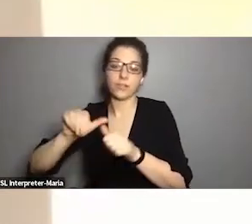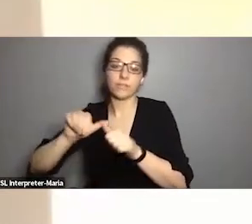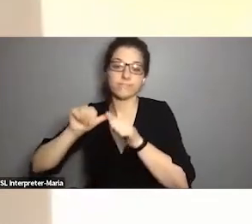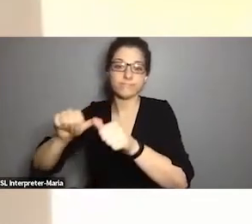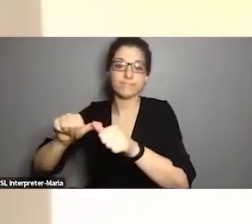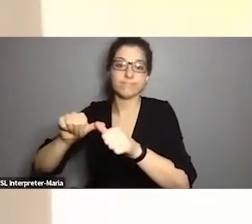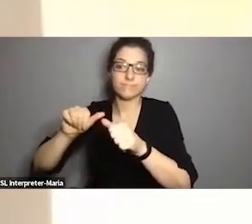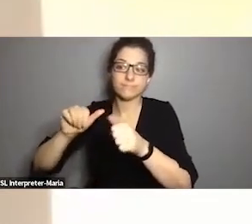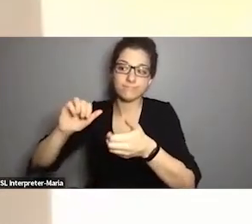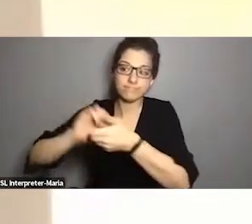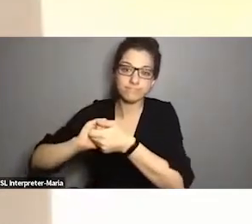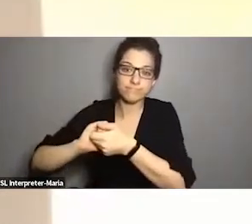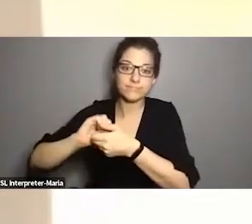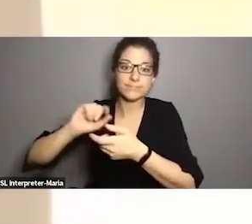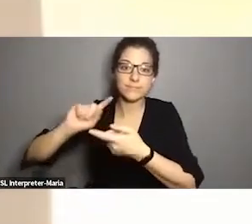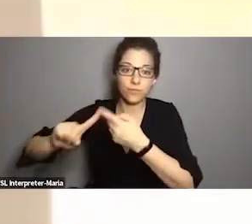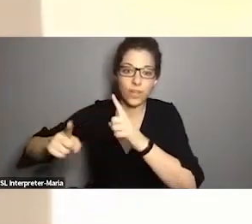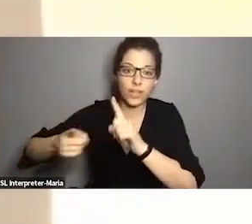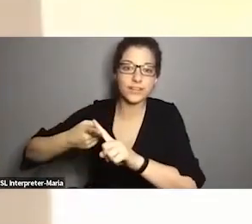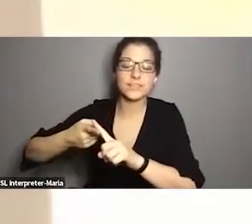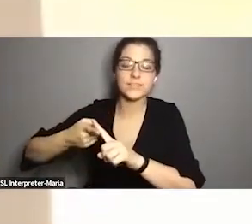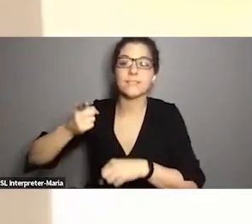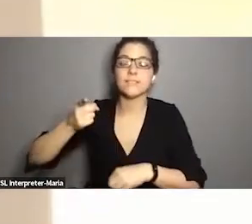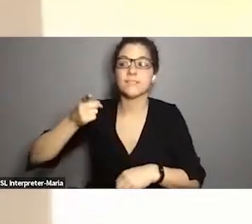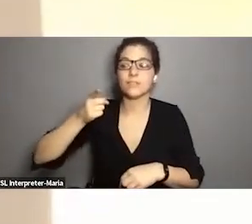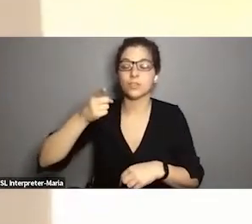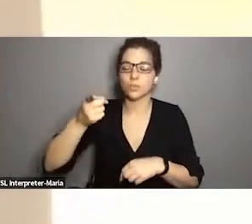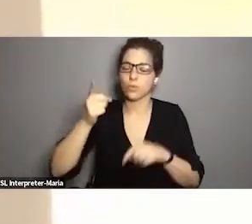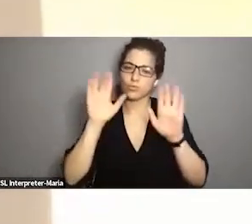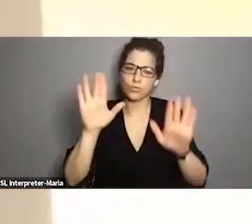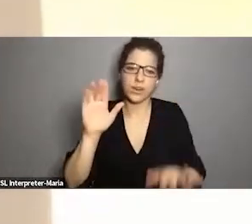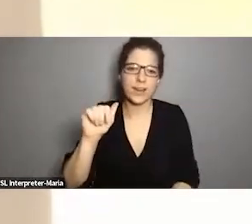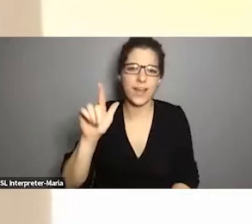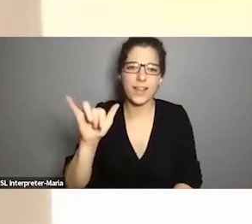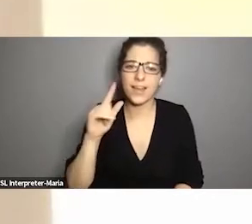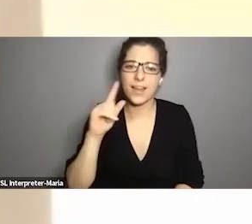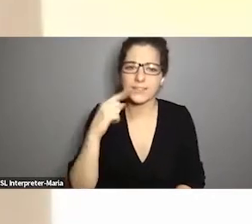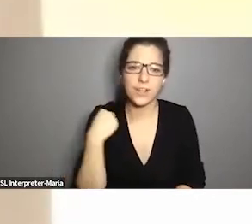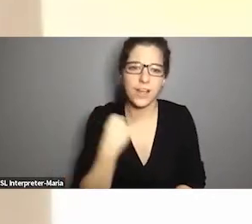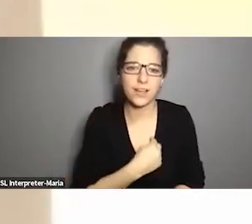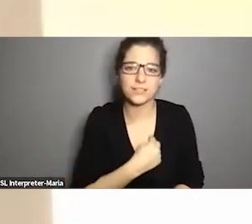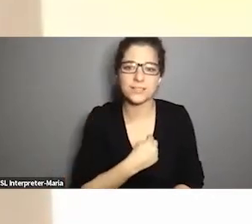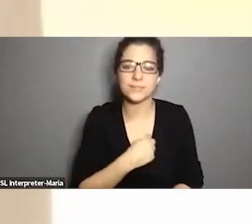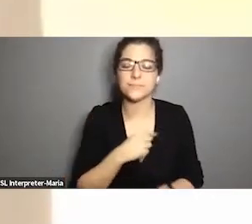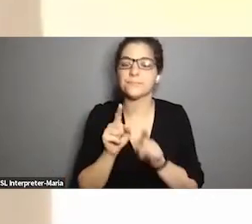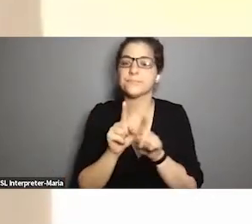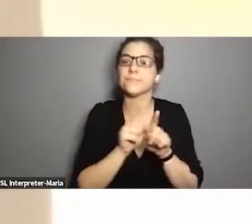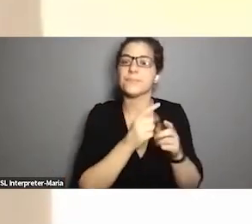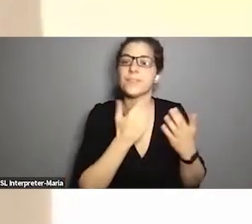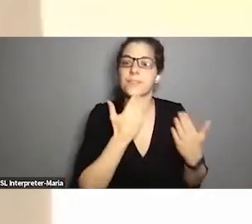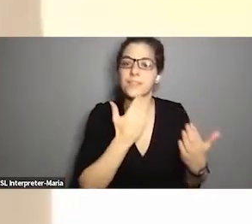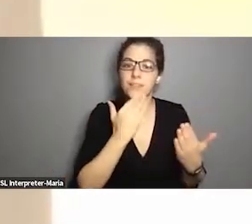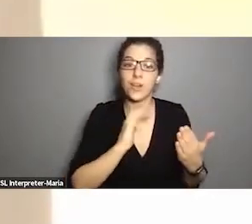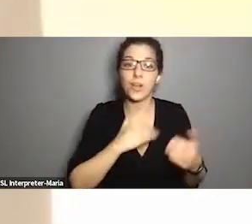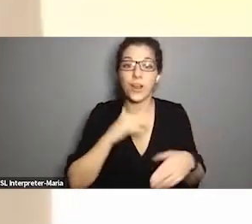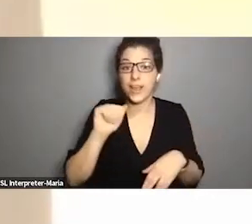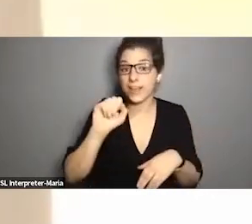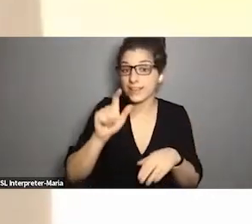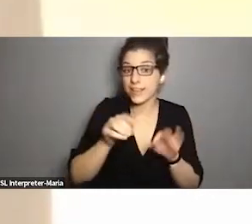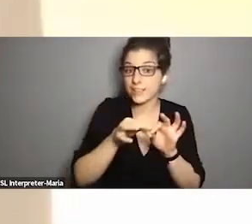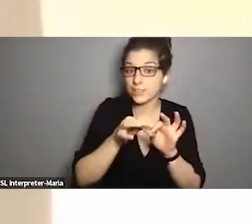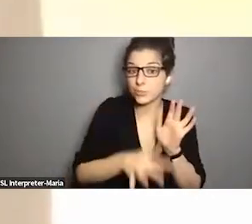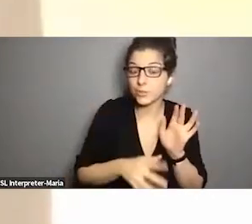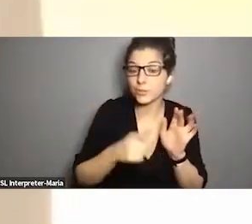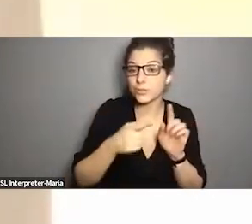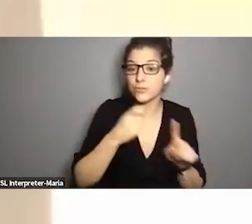friendship, partnership. You are great allies for us. I'd also like to thank our ASL interpreters